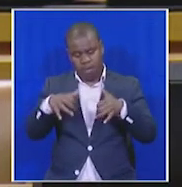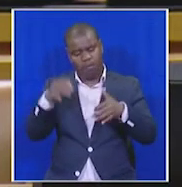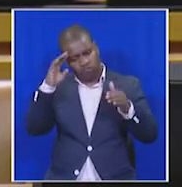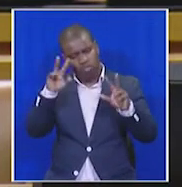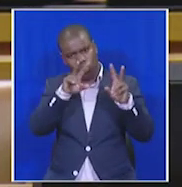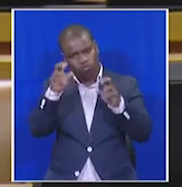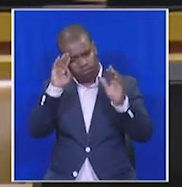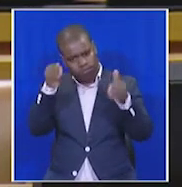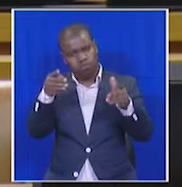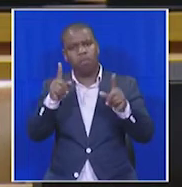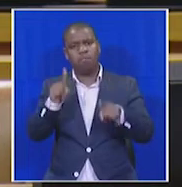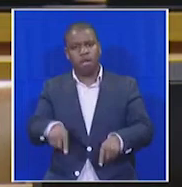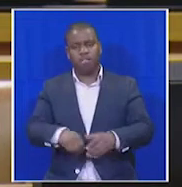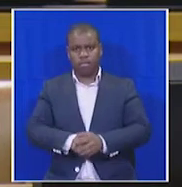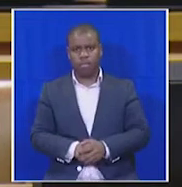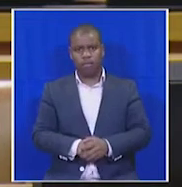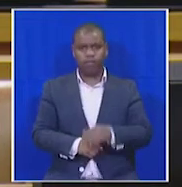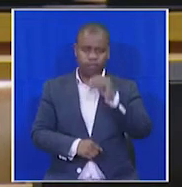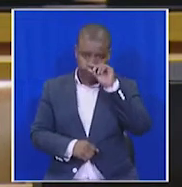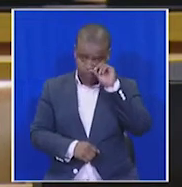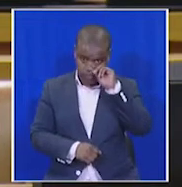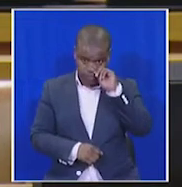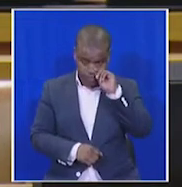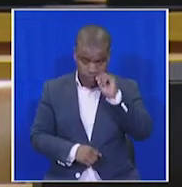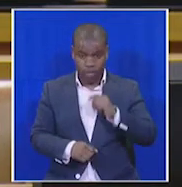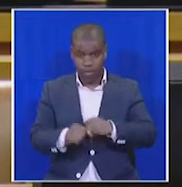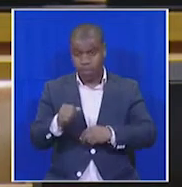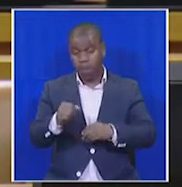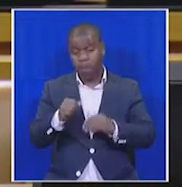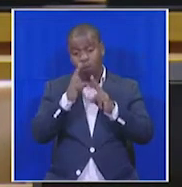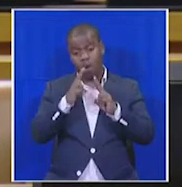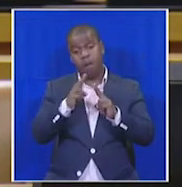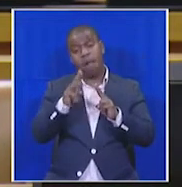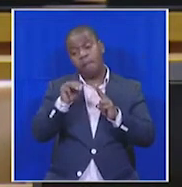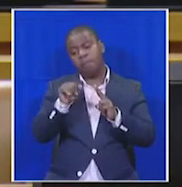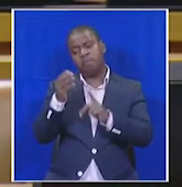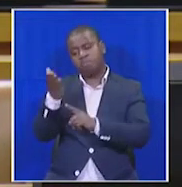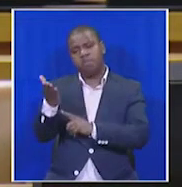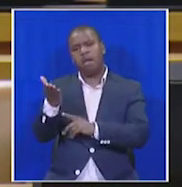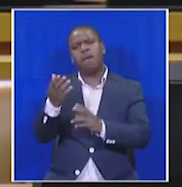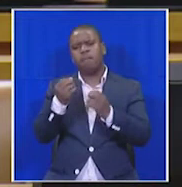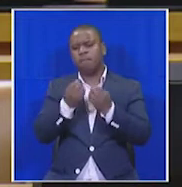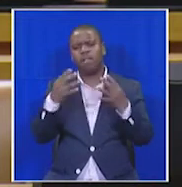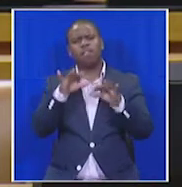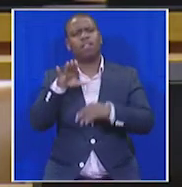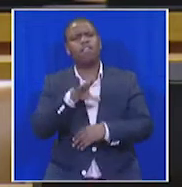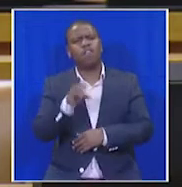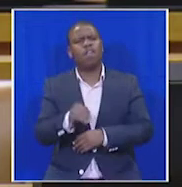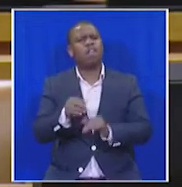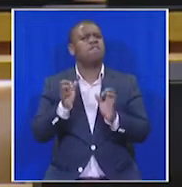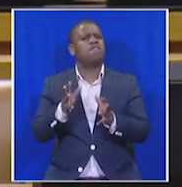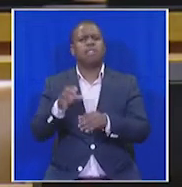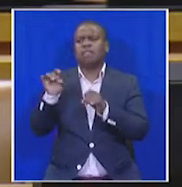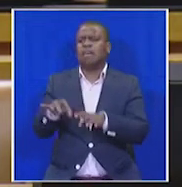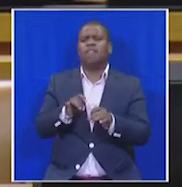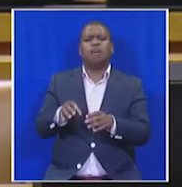Honorable Mainir, there are many other South Africans out there who have been subjected to this kind of abuse and